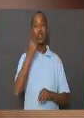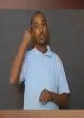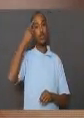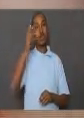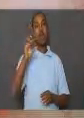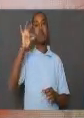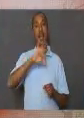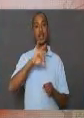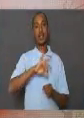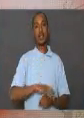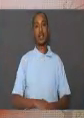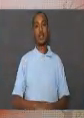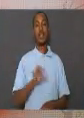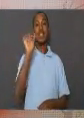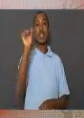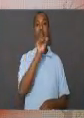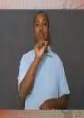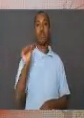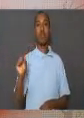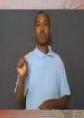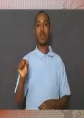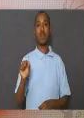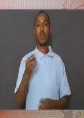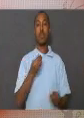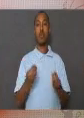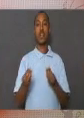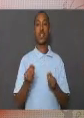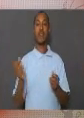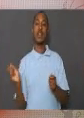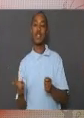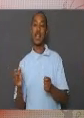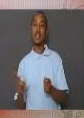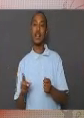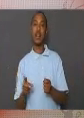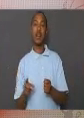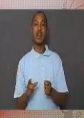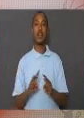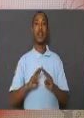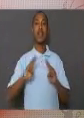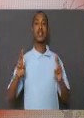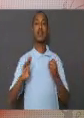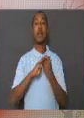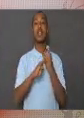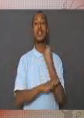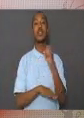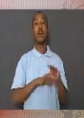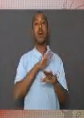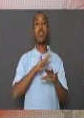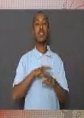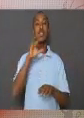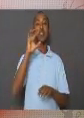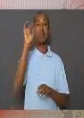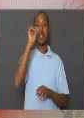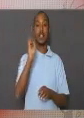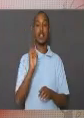plants. Therefore, commercial fertilizers are graded based on the percentage